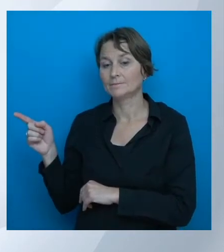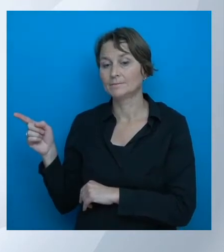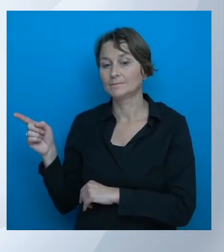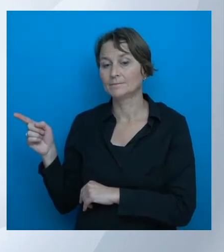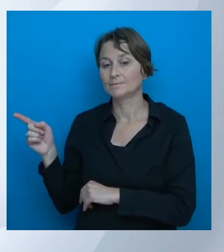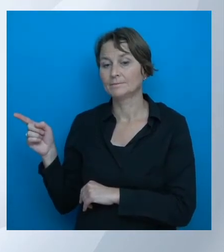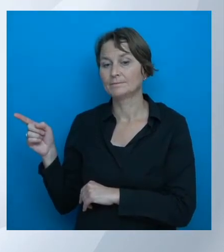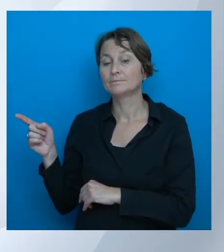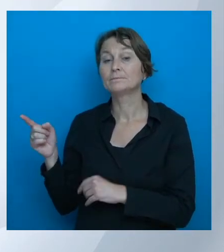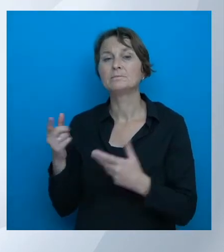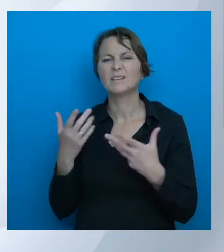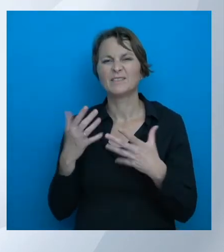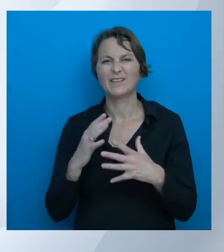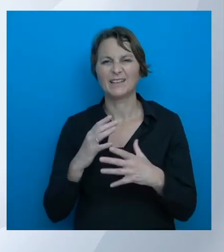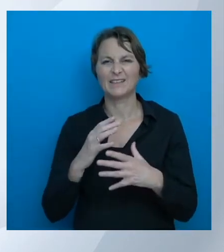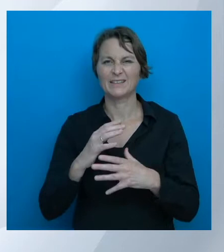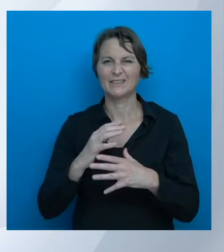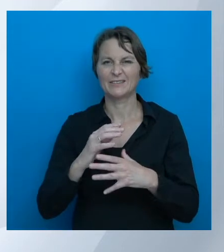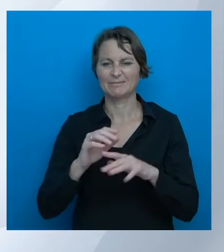built a test cluster